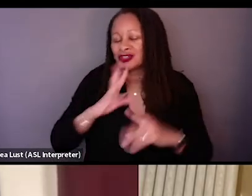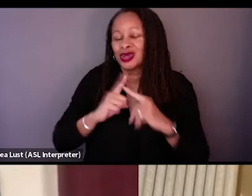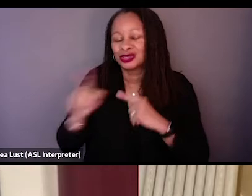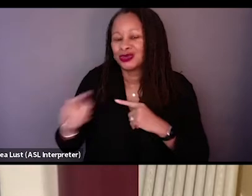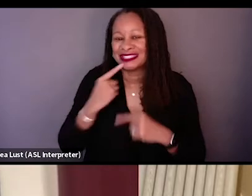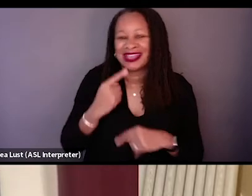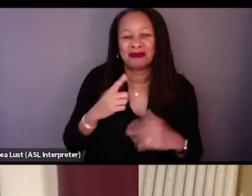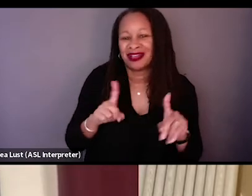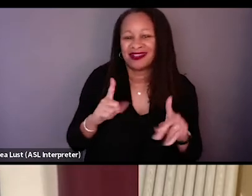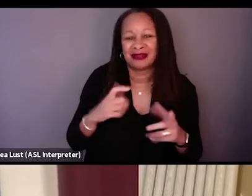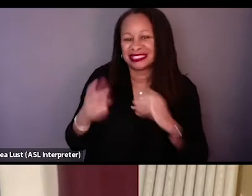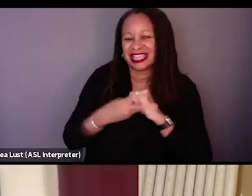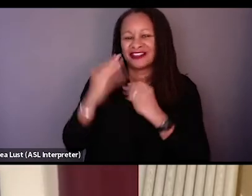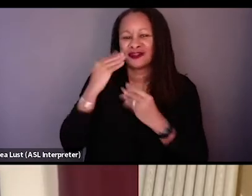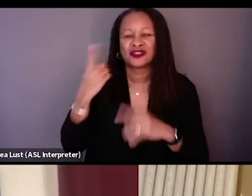else." But